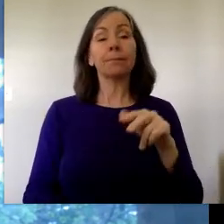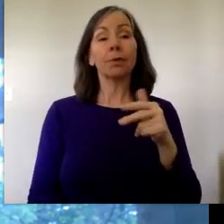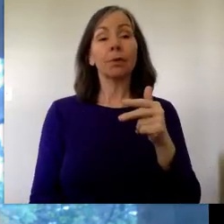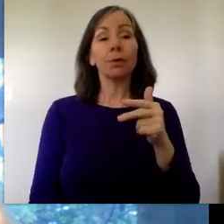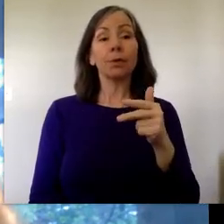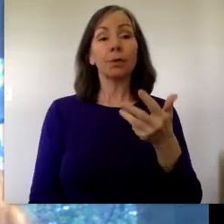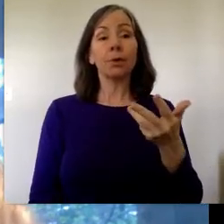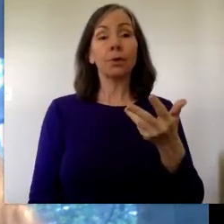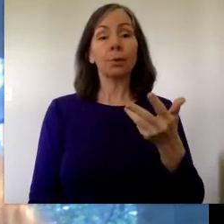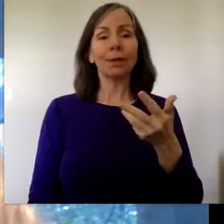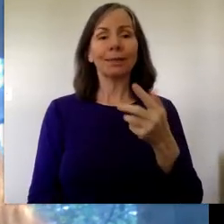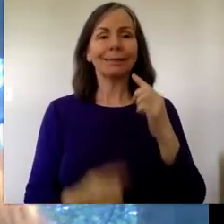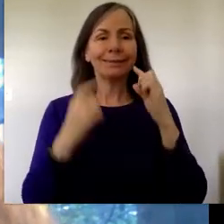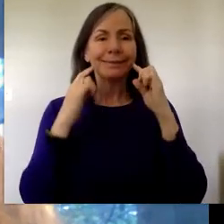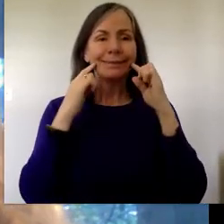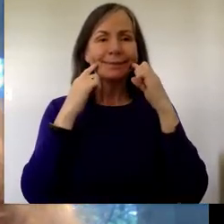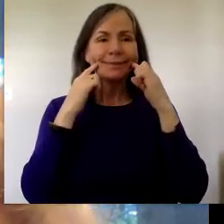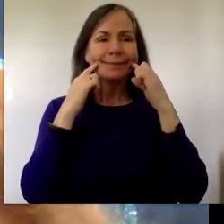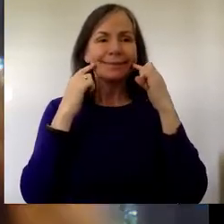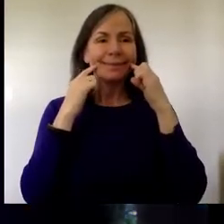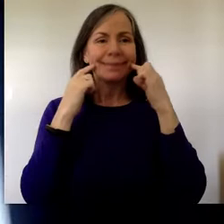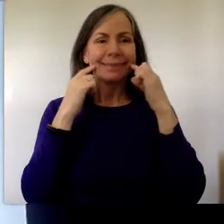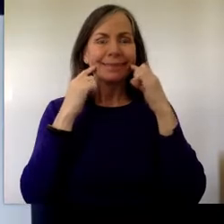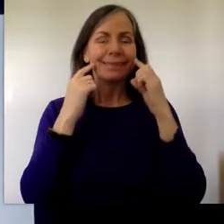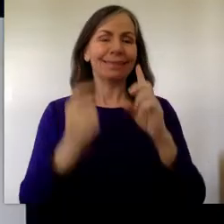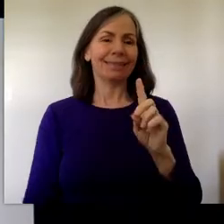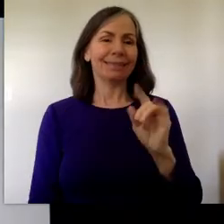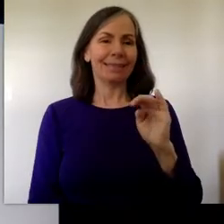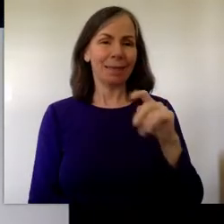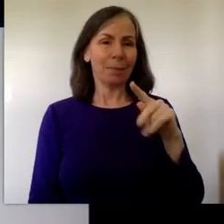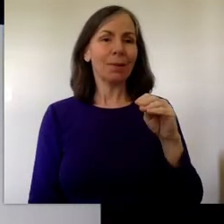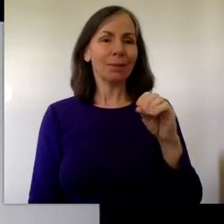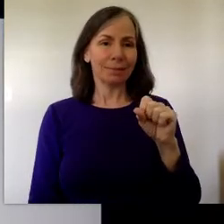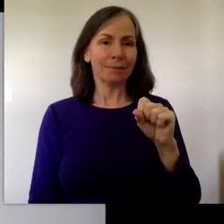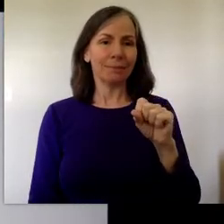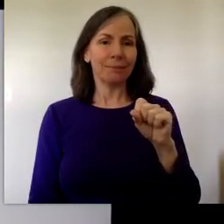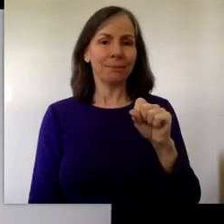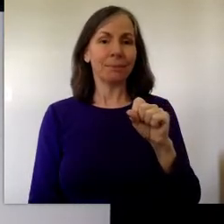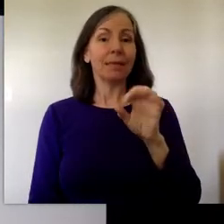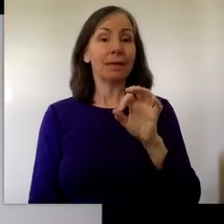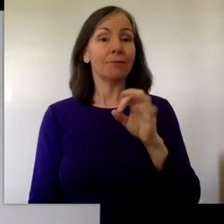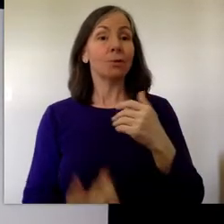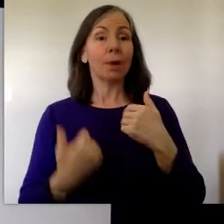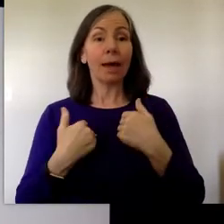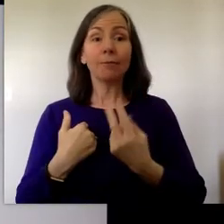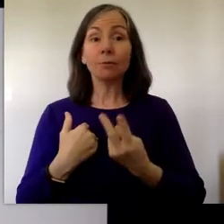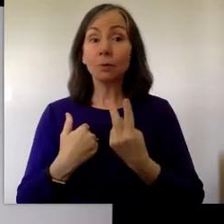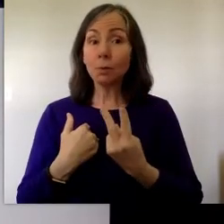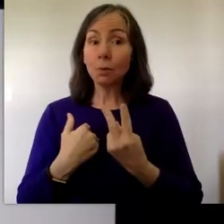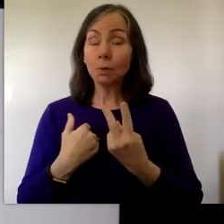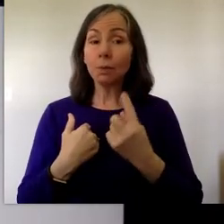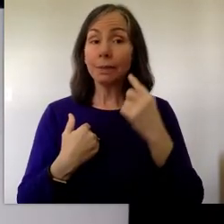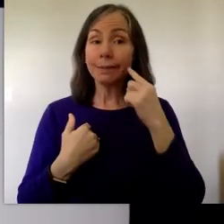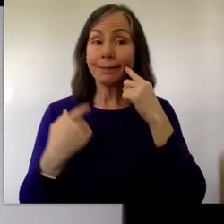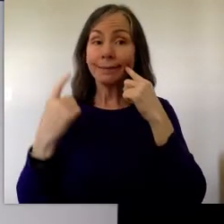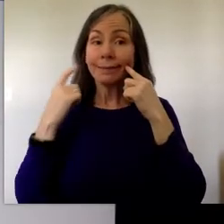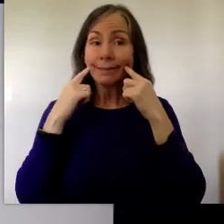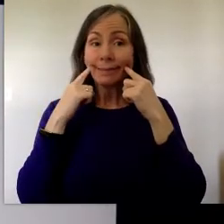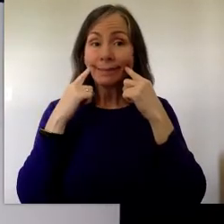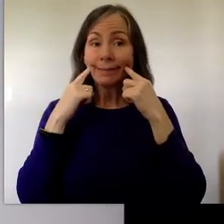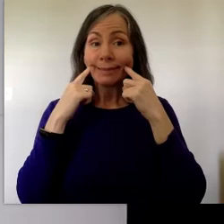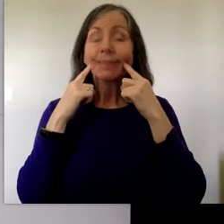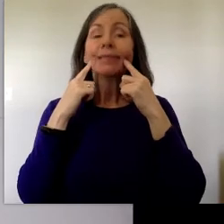is dimples. It is dominant if you have 2 dimples, one on each